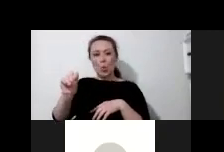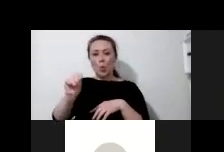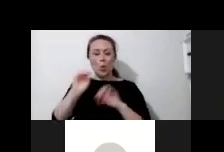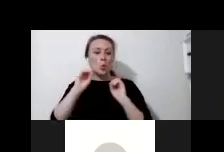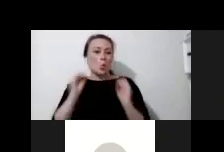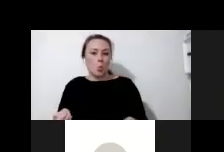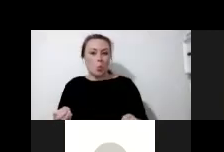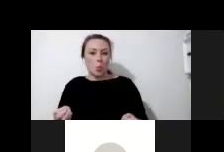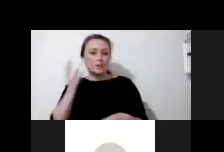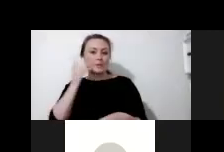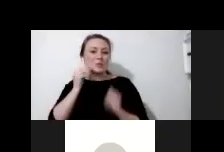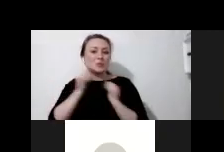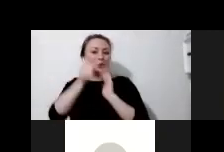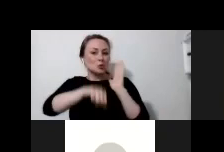history.